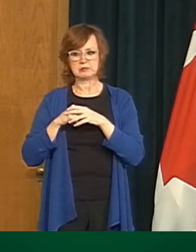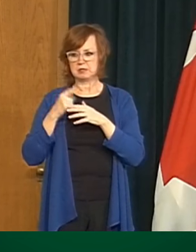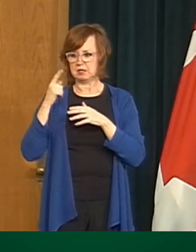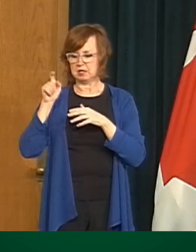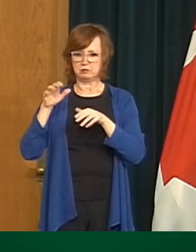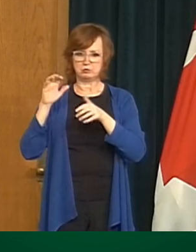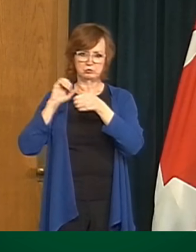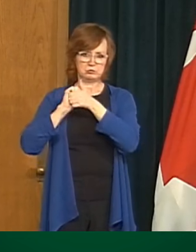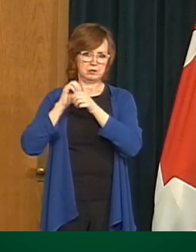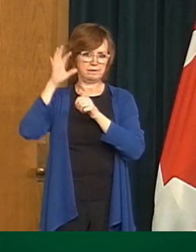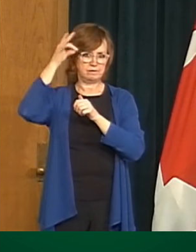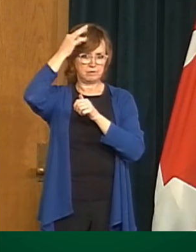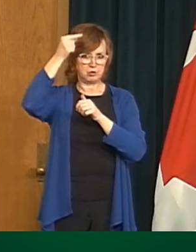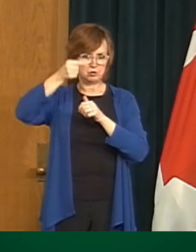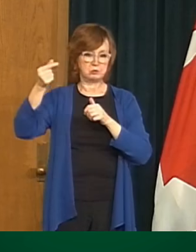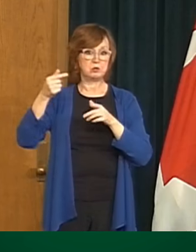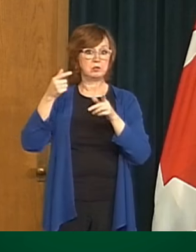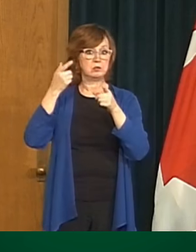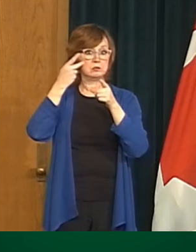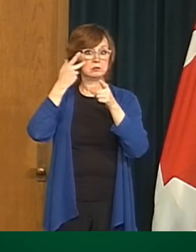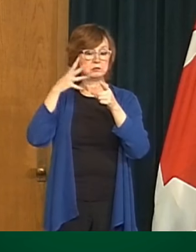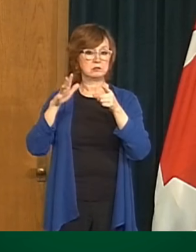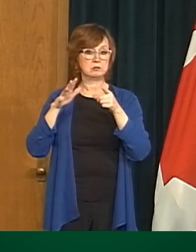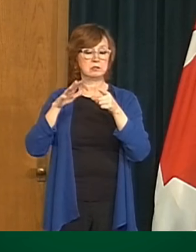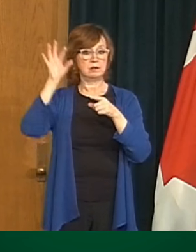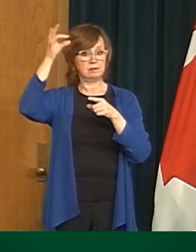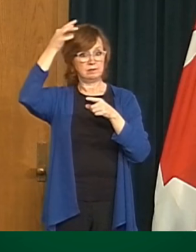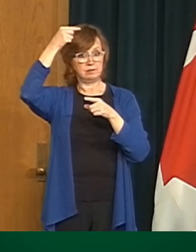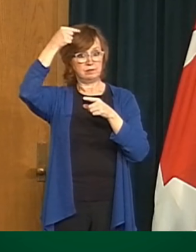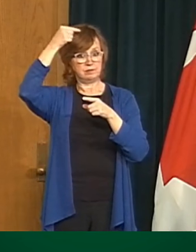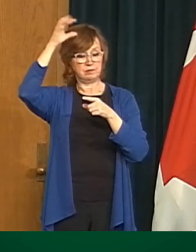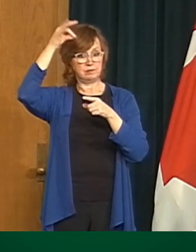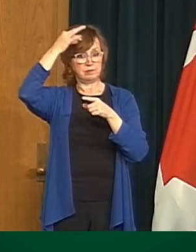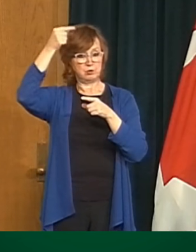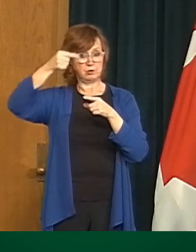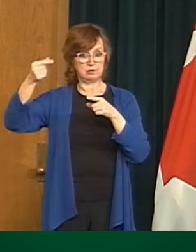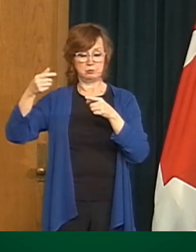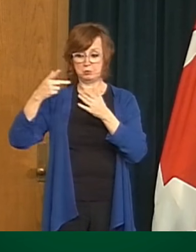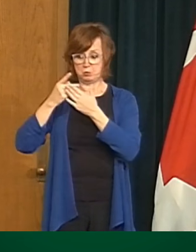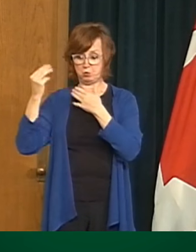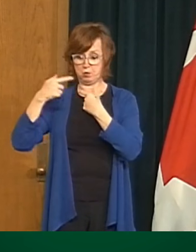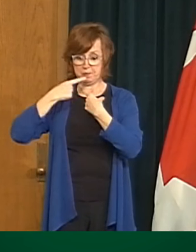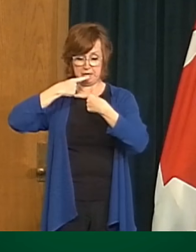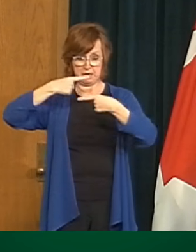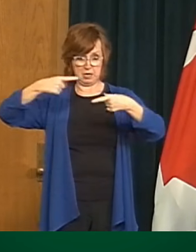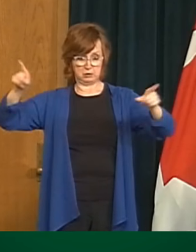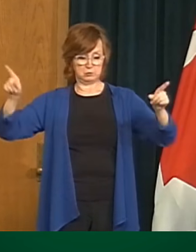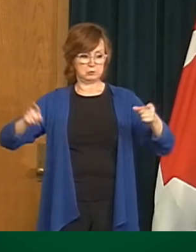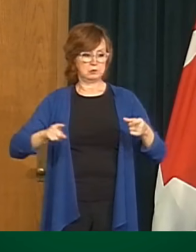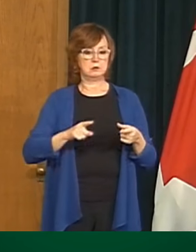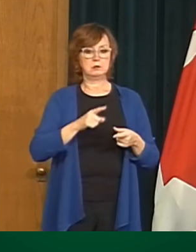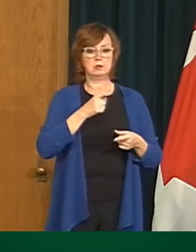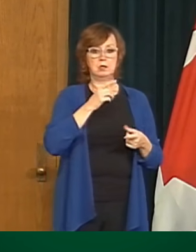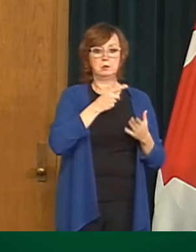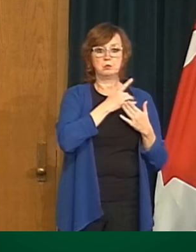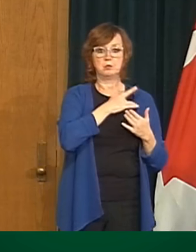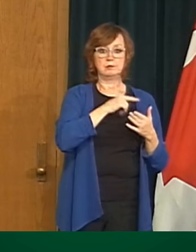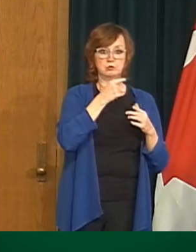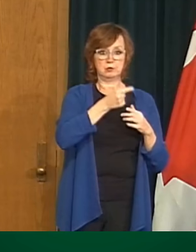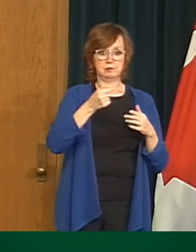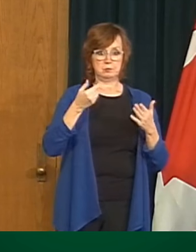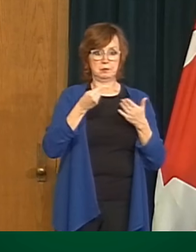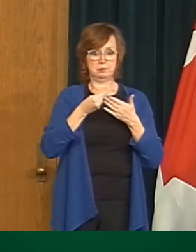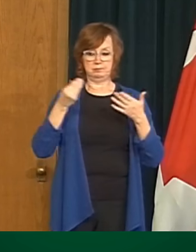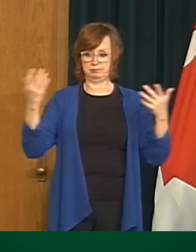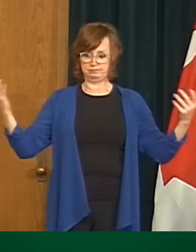as you have seen through the announcement of federal programs, where the province has dovetailed in on a number of federal programs,